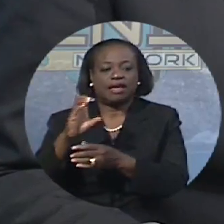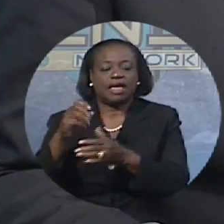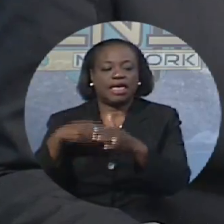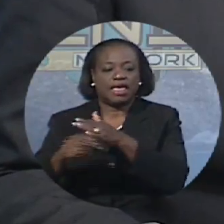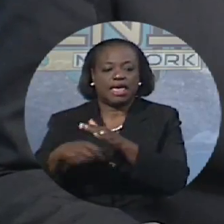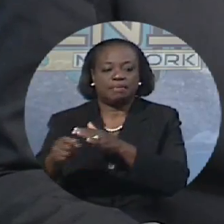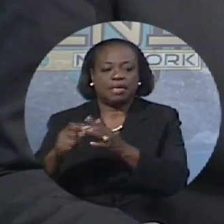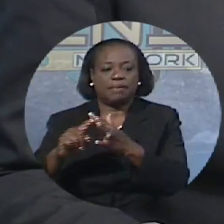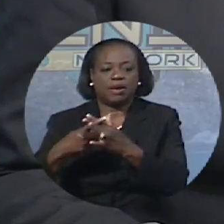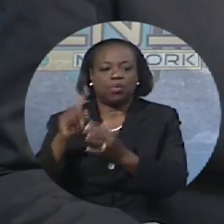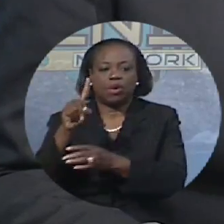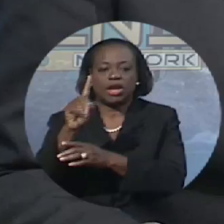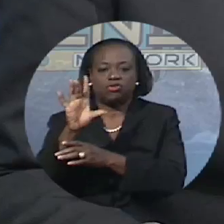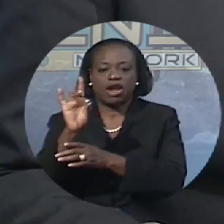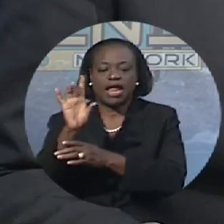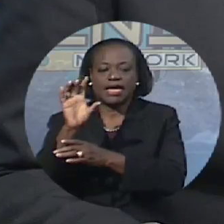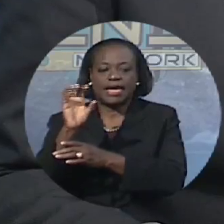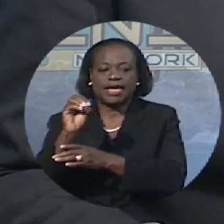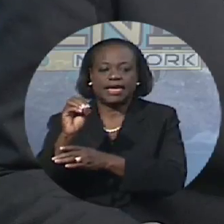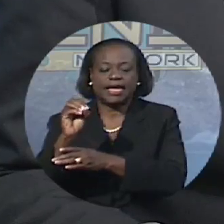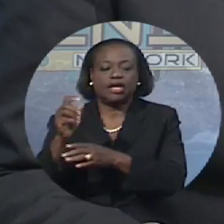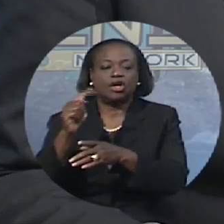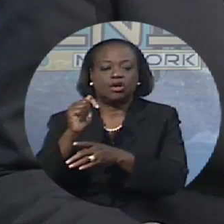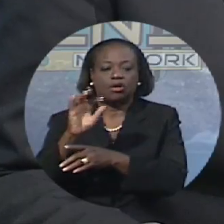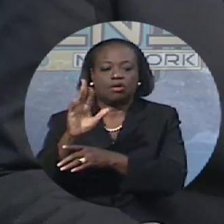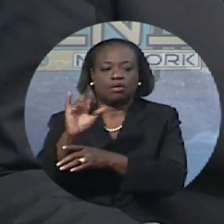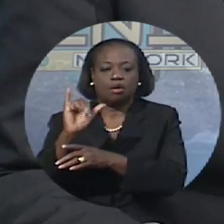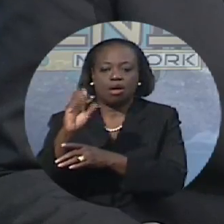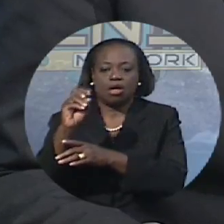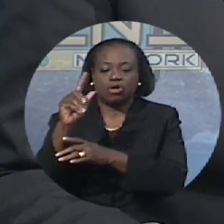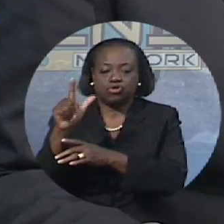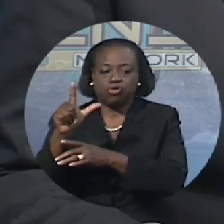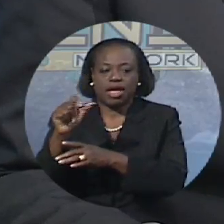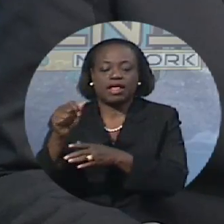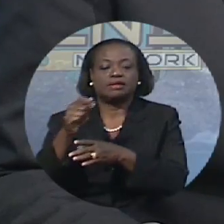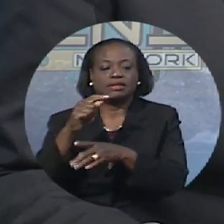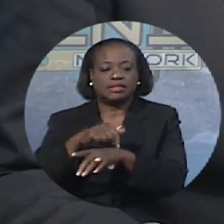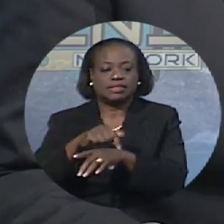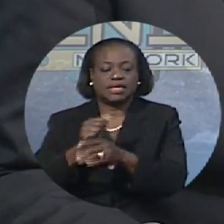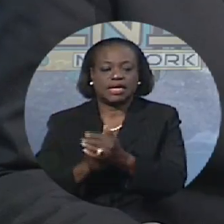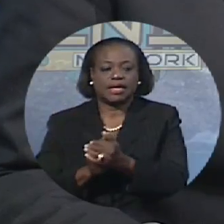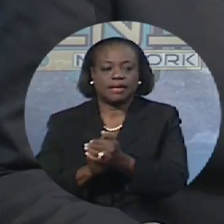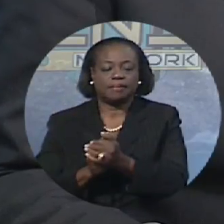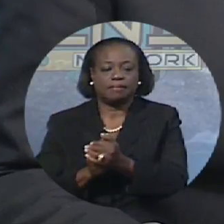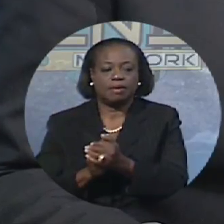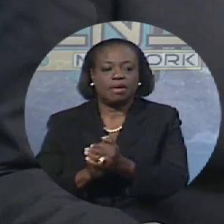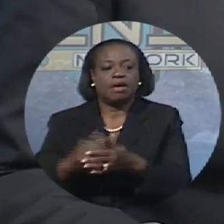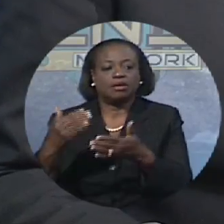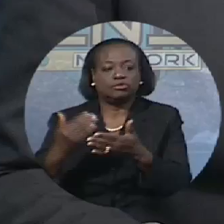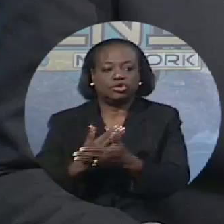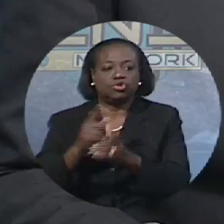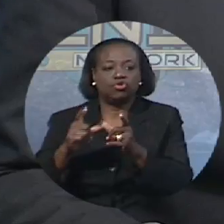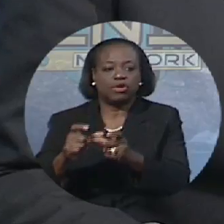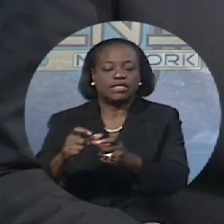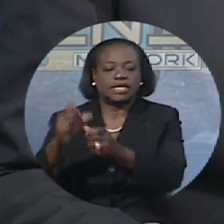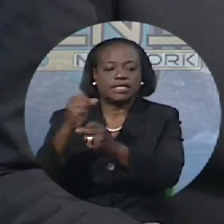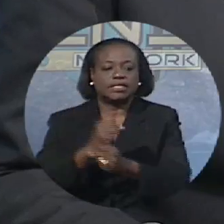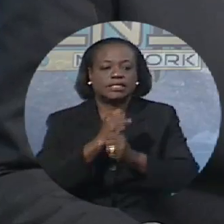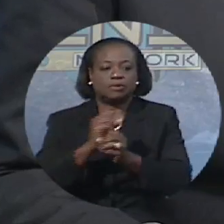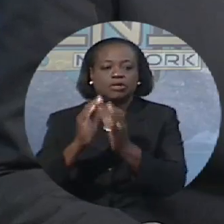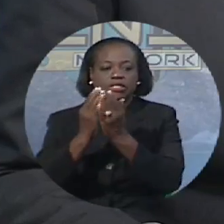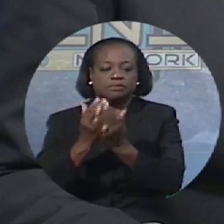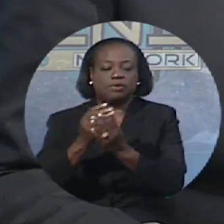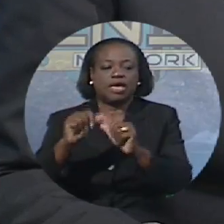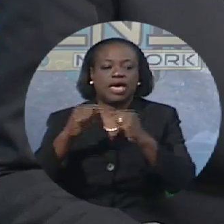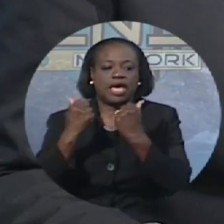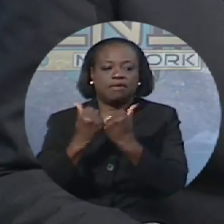Gaming, begins a 180-day trial period granted by the gaming board for a new race and sports book area featuring mobile